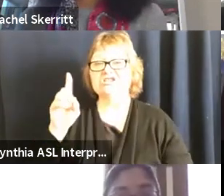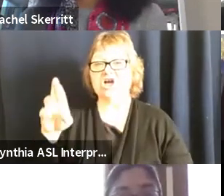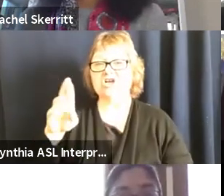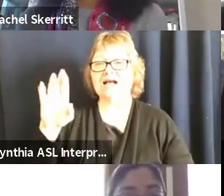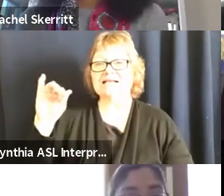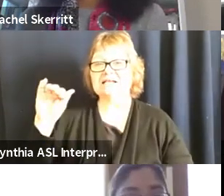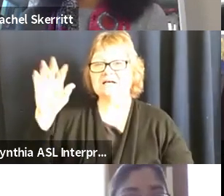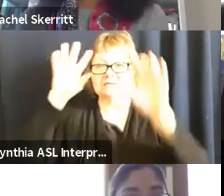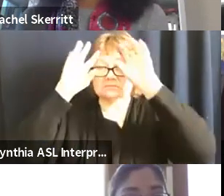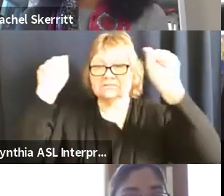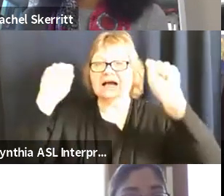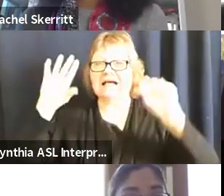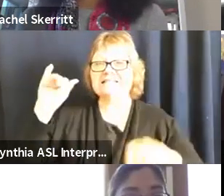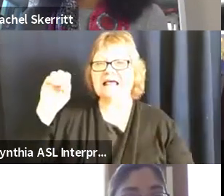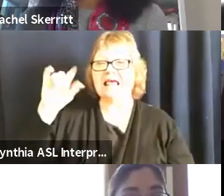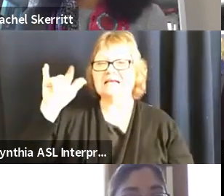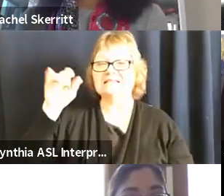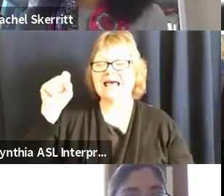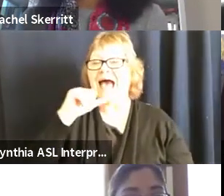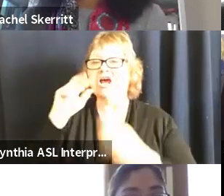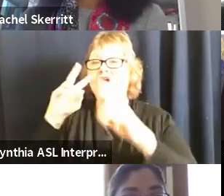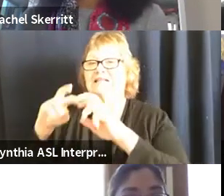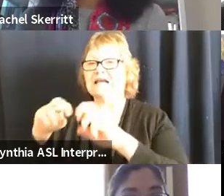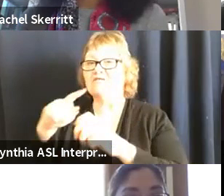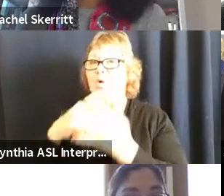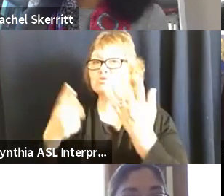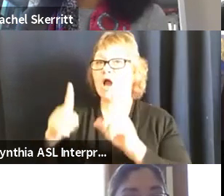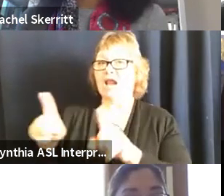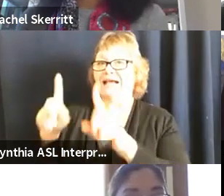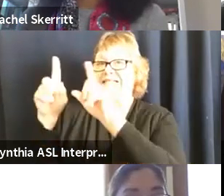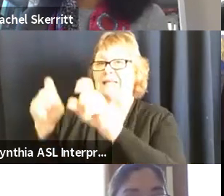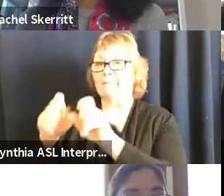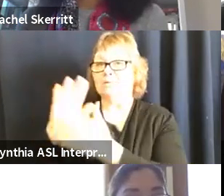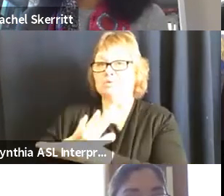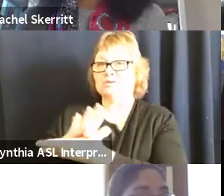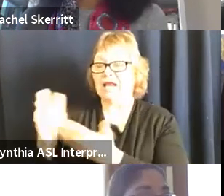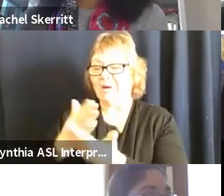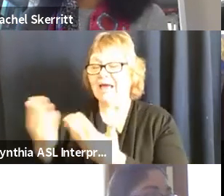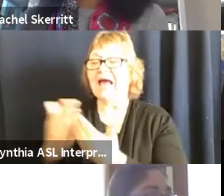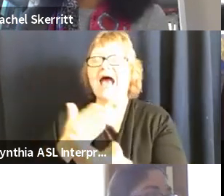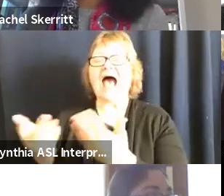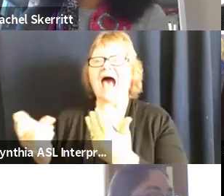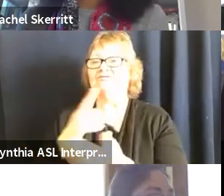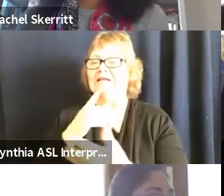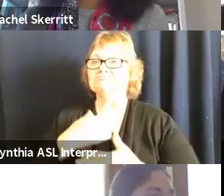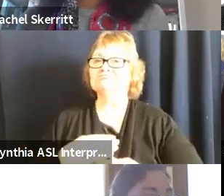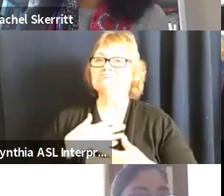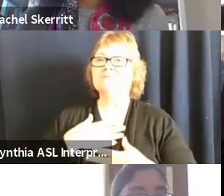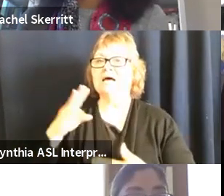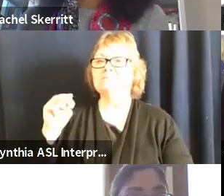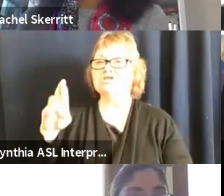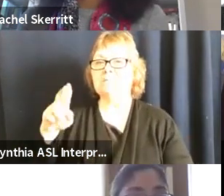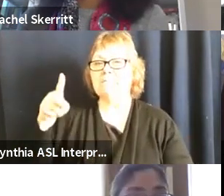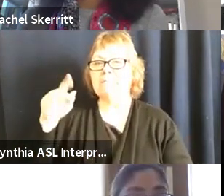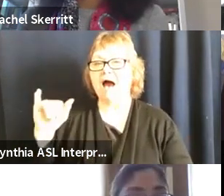others' critique of the existence of exam schools in the first place, and was very moved by Mr. Pai's comments